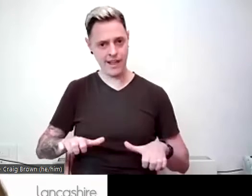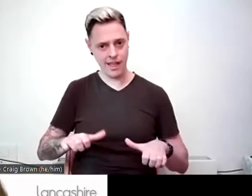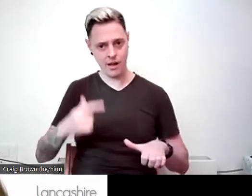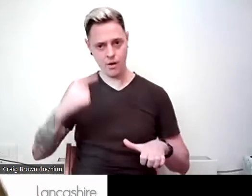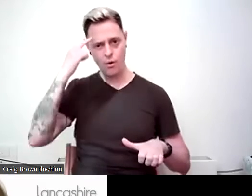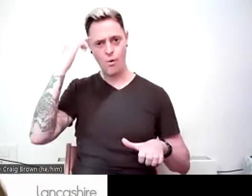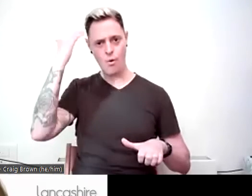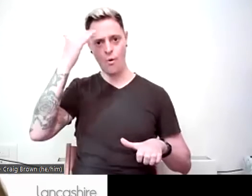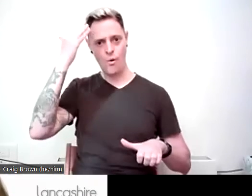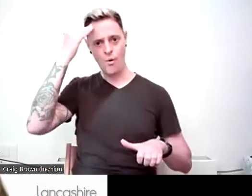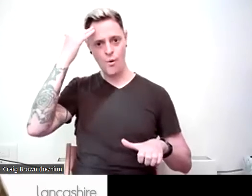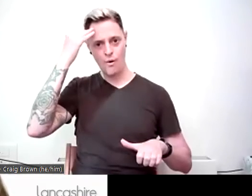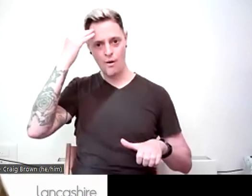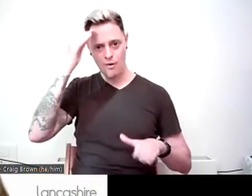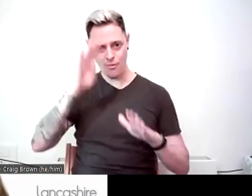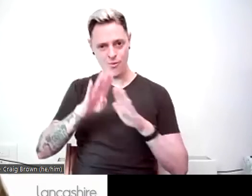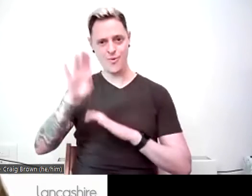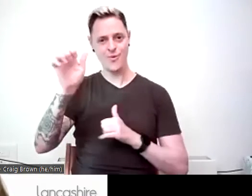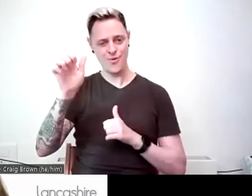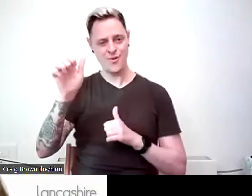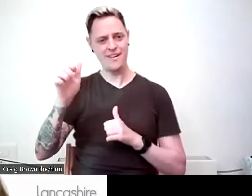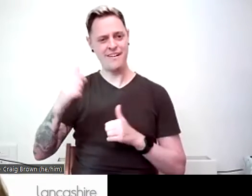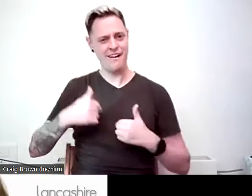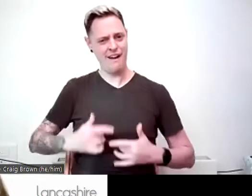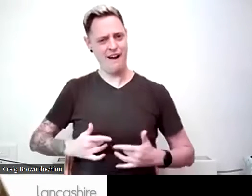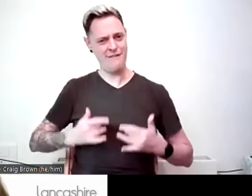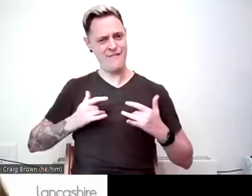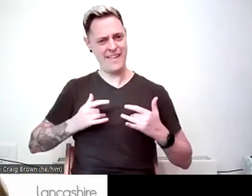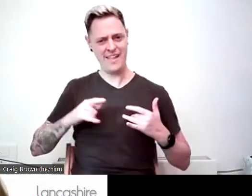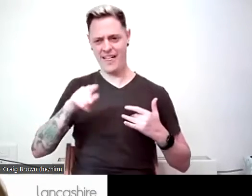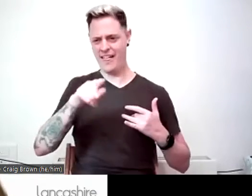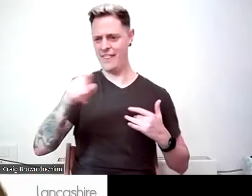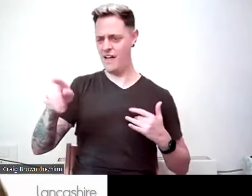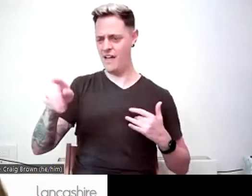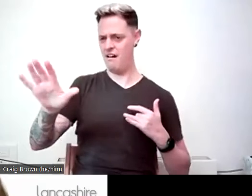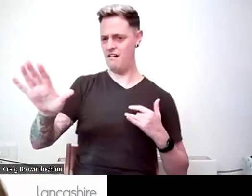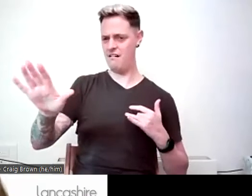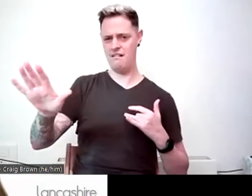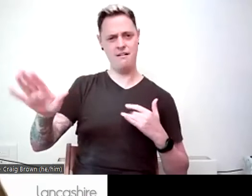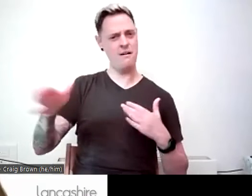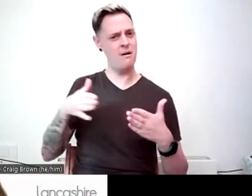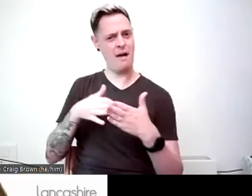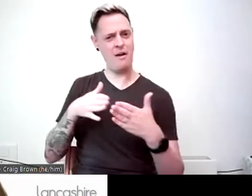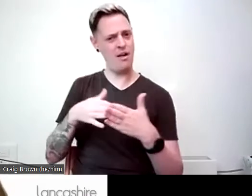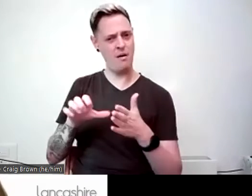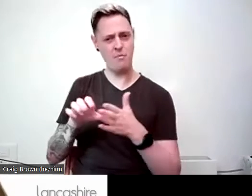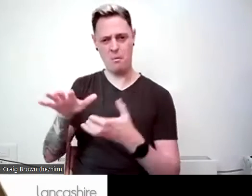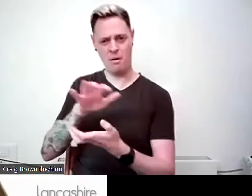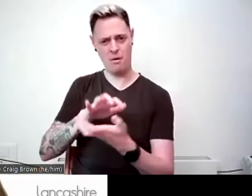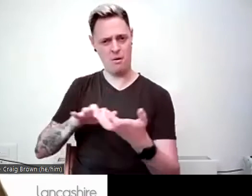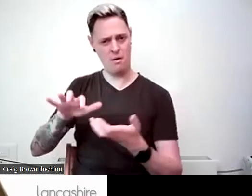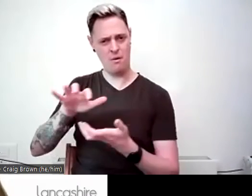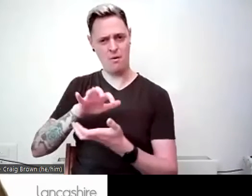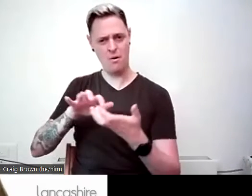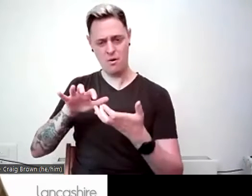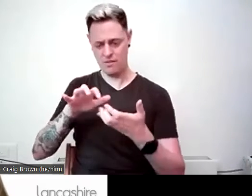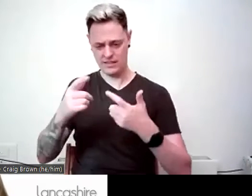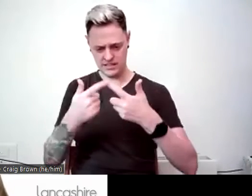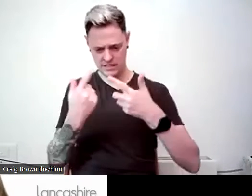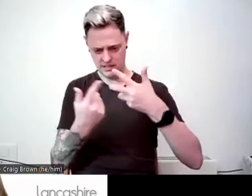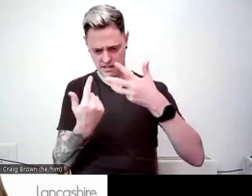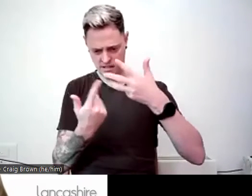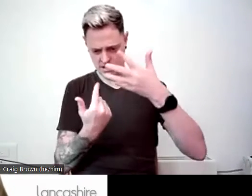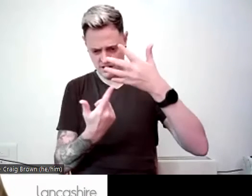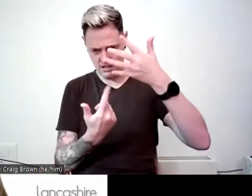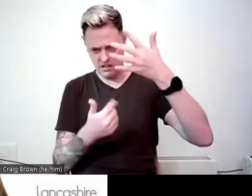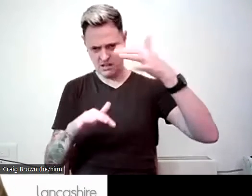like that, it actually makes me feel a little bit like really quite emotional, like thinking about how layered this is, like, and